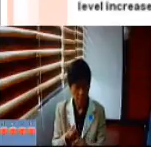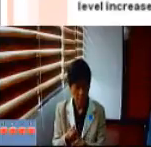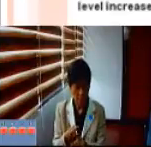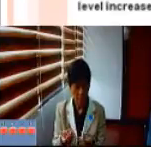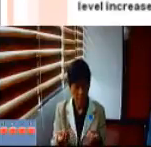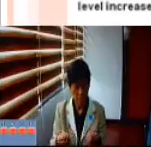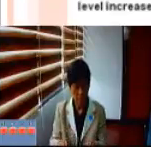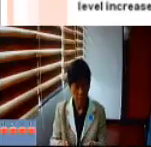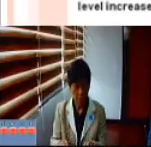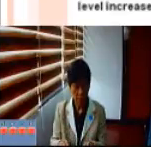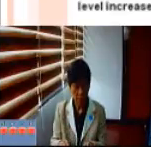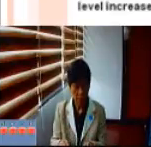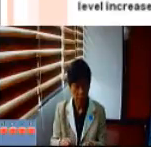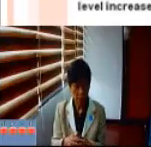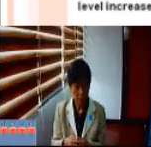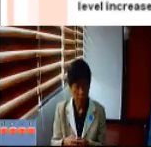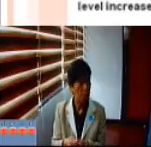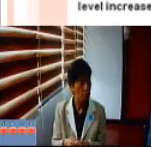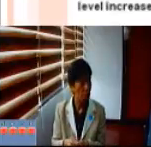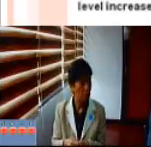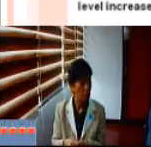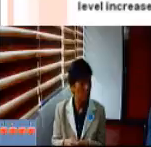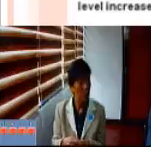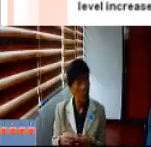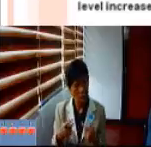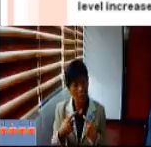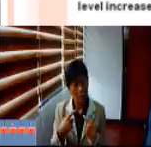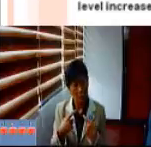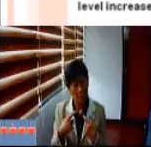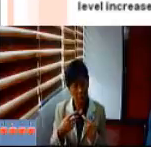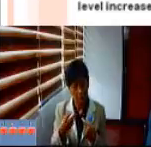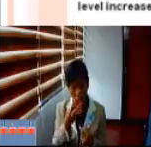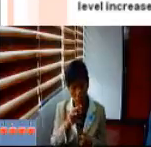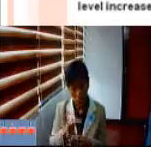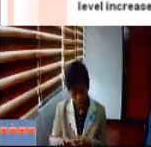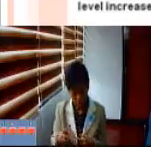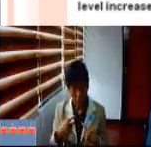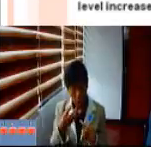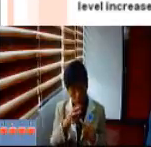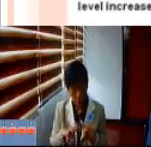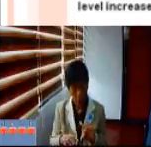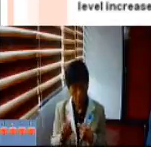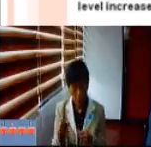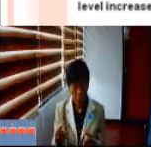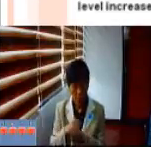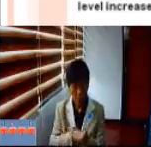Na-predict na po yun na may warming, may sea level rise,